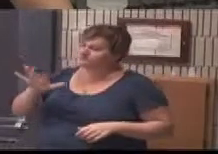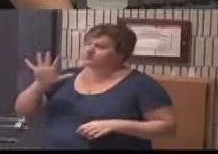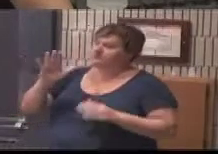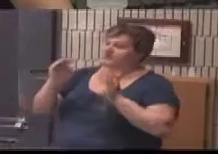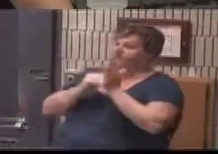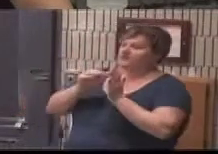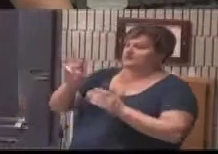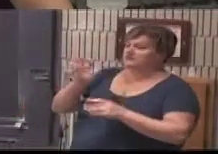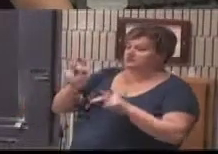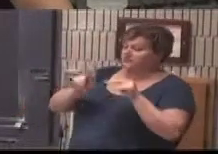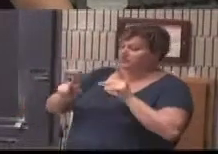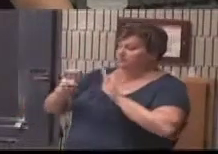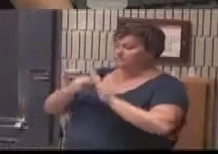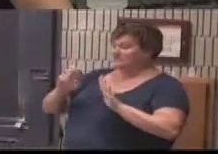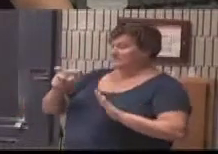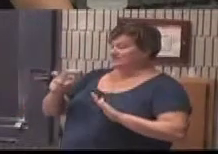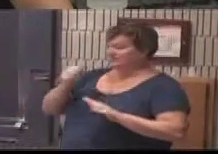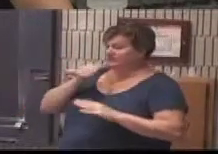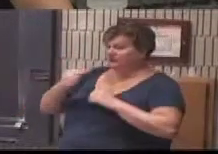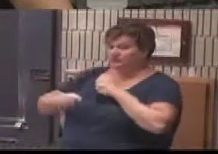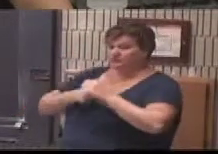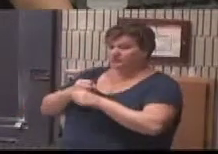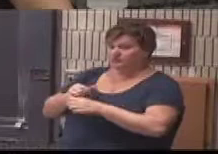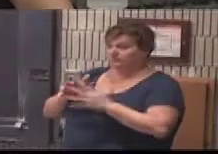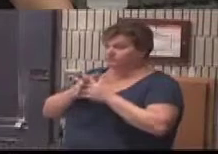are diagnosed in the United States each year.